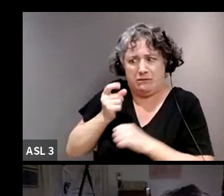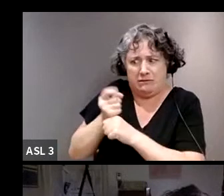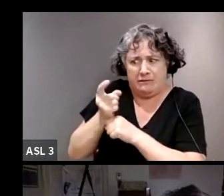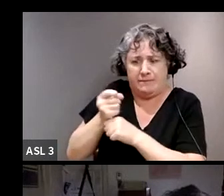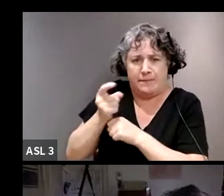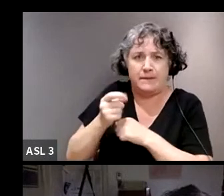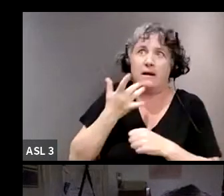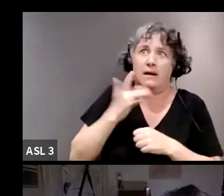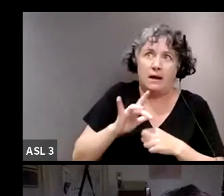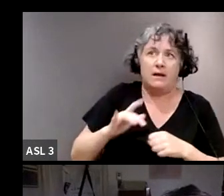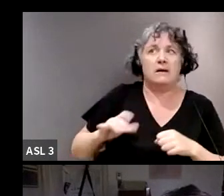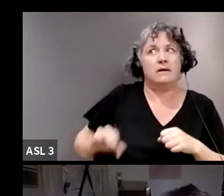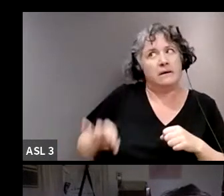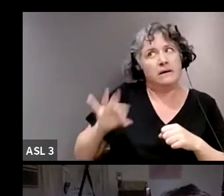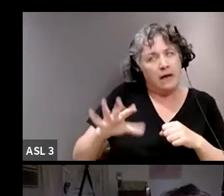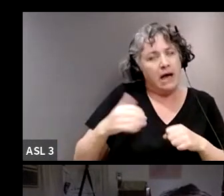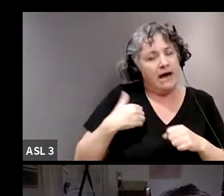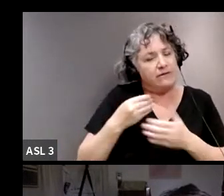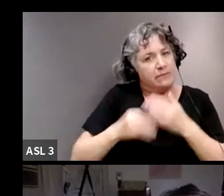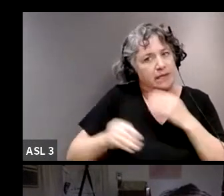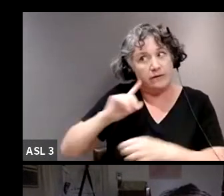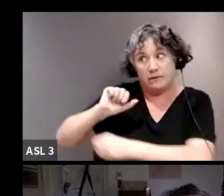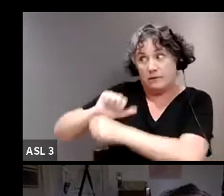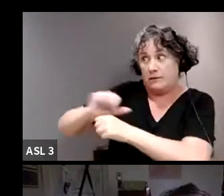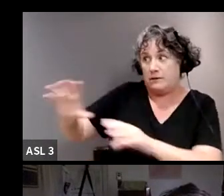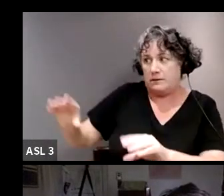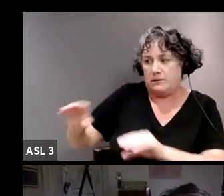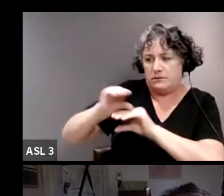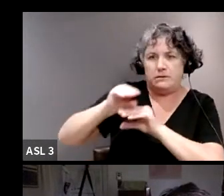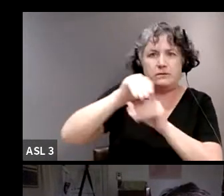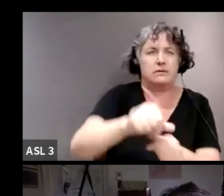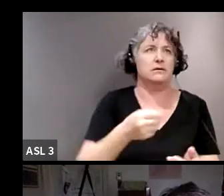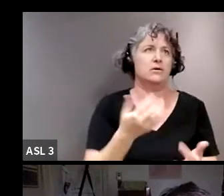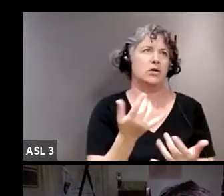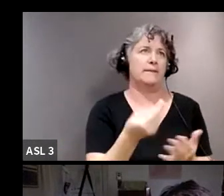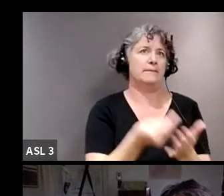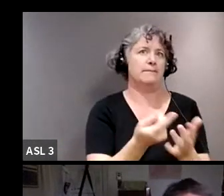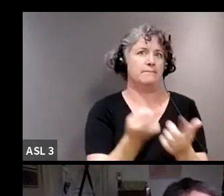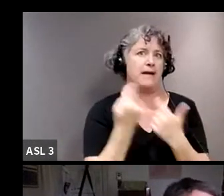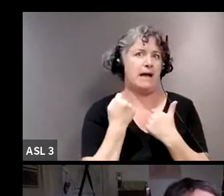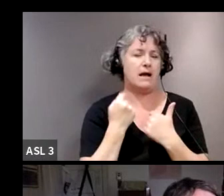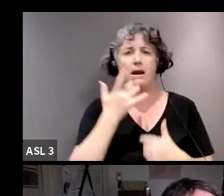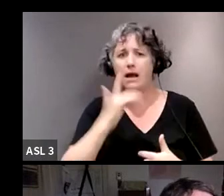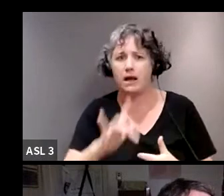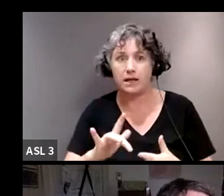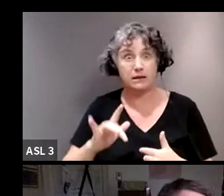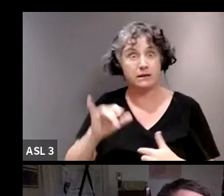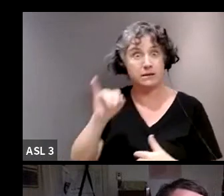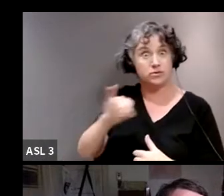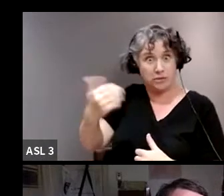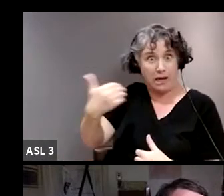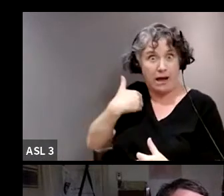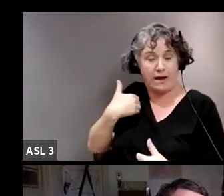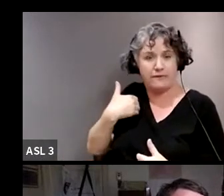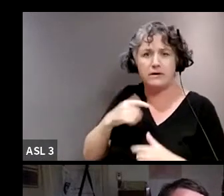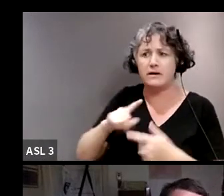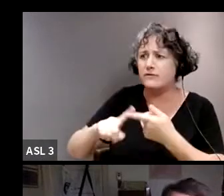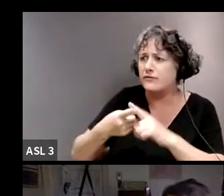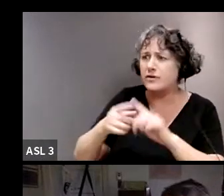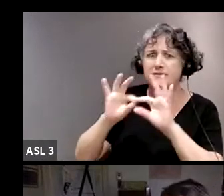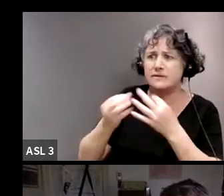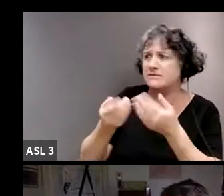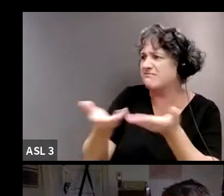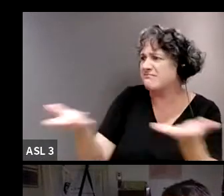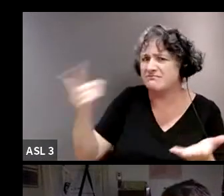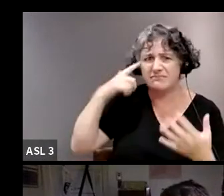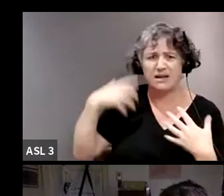have the funds to pay out of pocket and await my reimbursement let's let alone have access to insurance at all i have friends and family who have been on